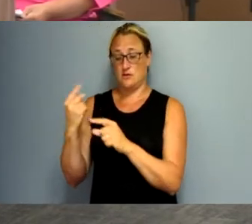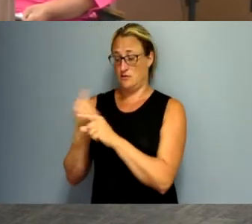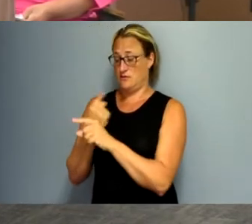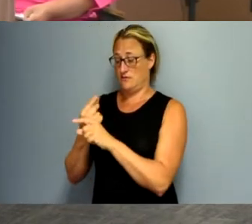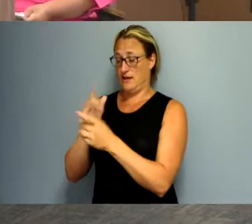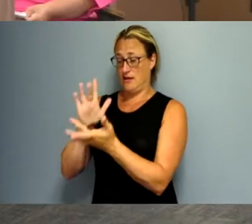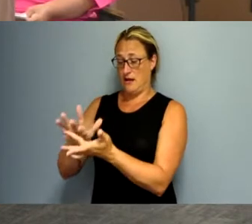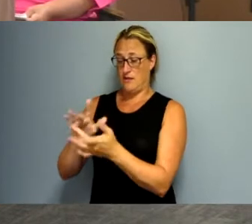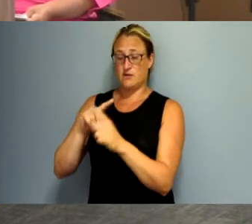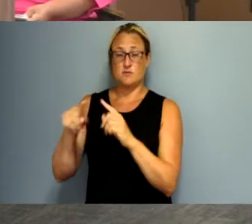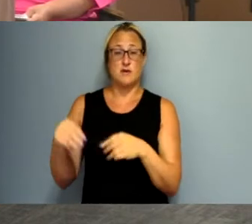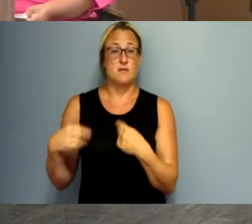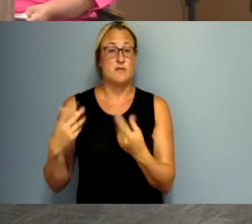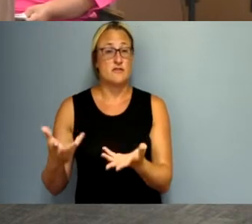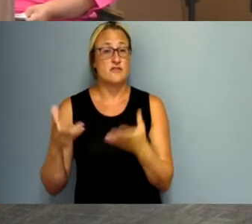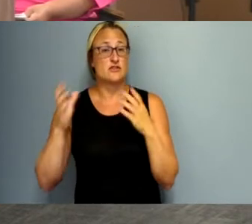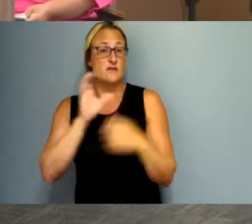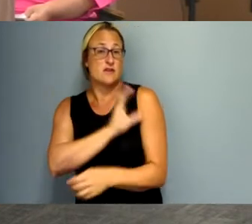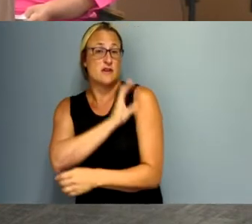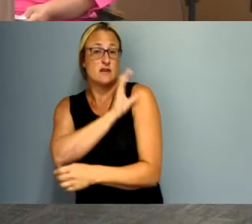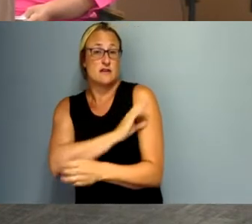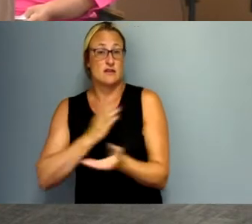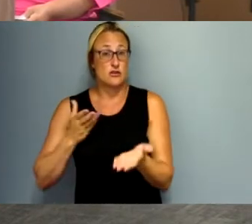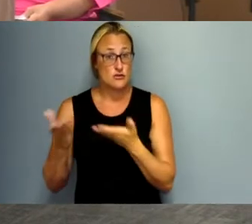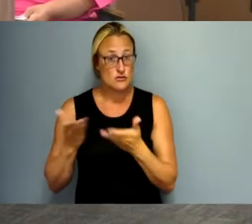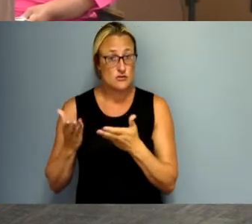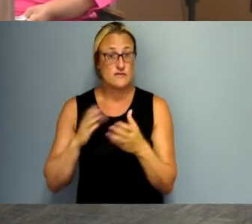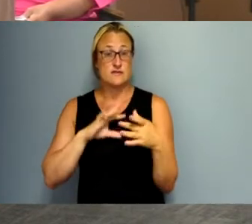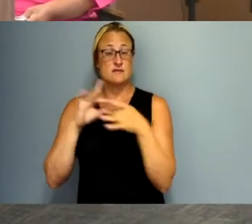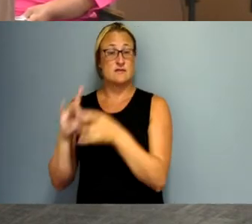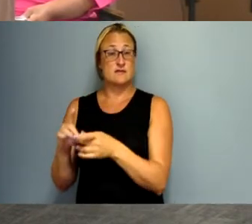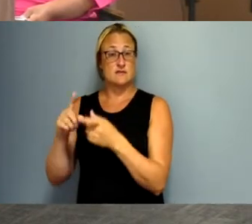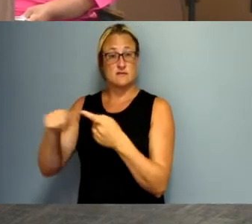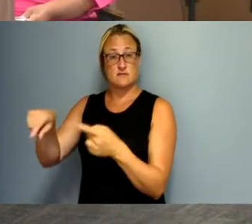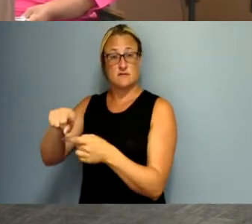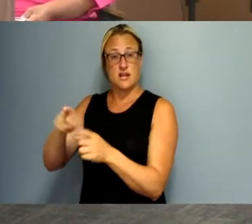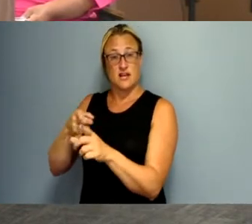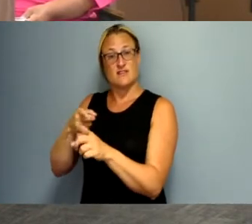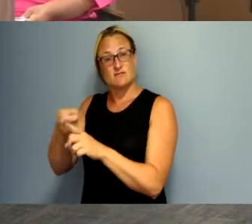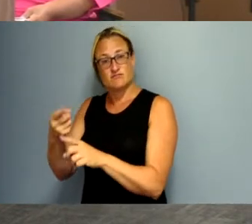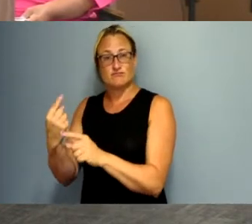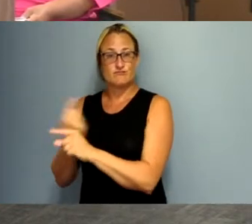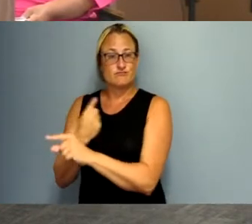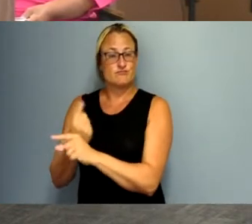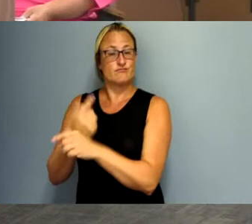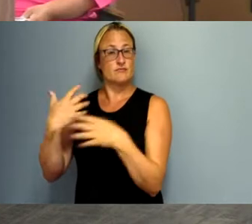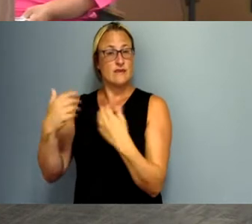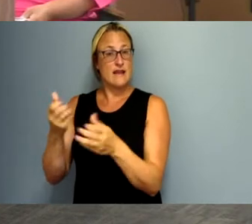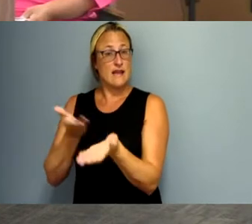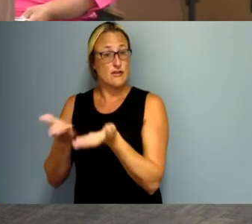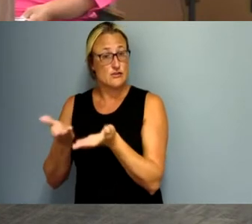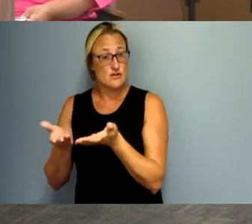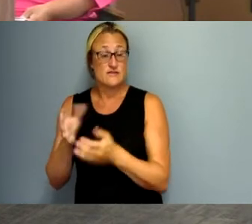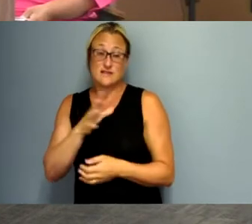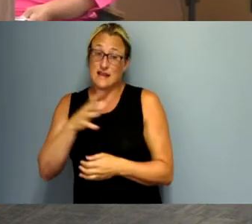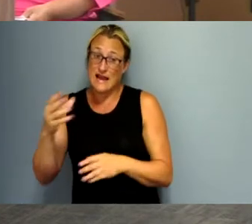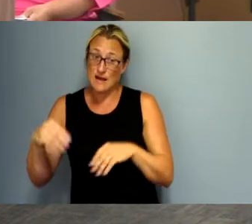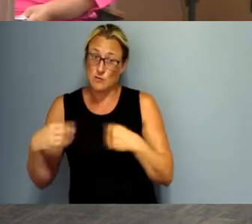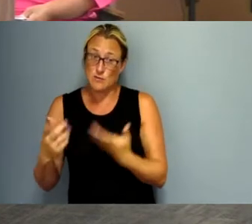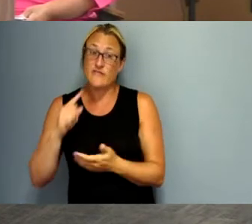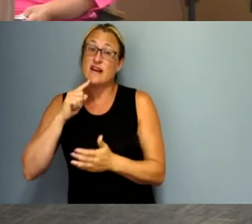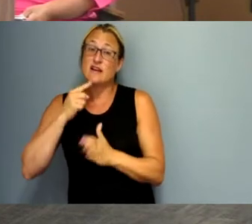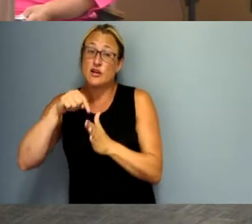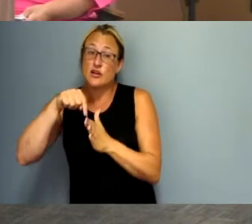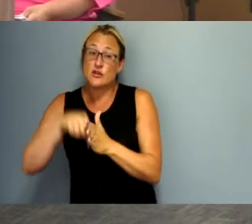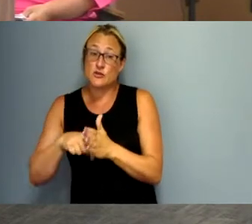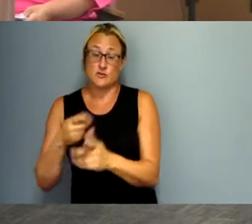of clinical services, and connecting clients to mainstream health services, the street medicine team will also provide acute care, which